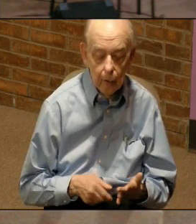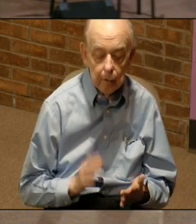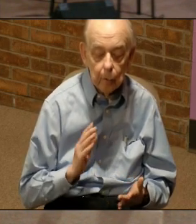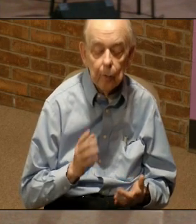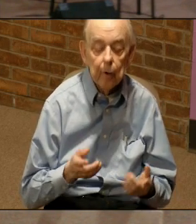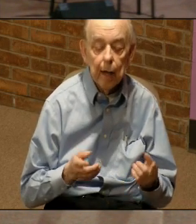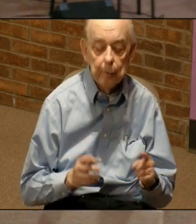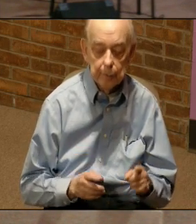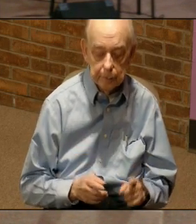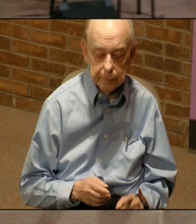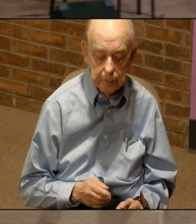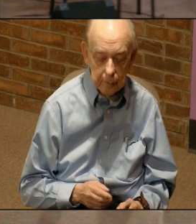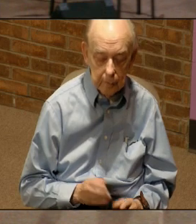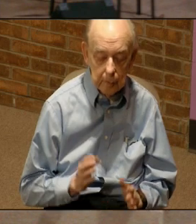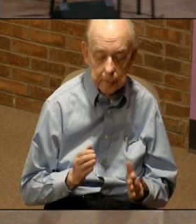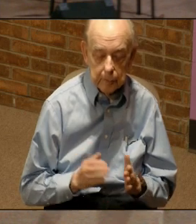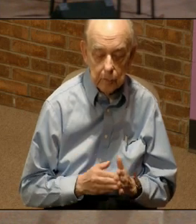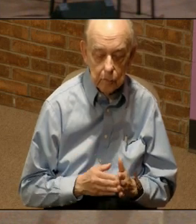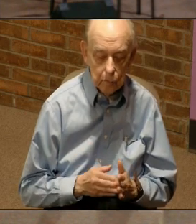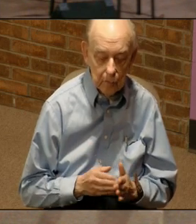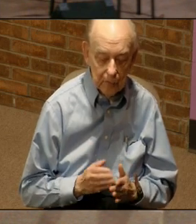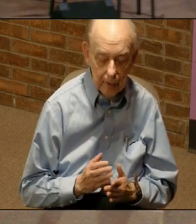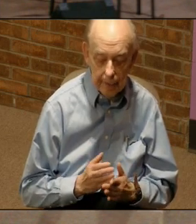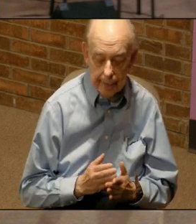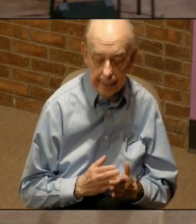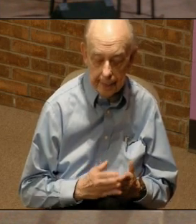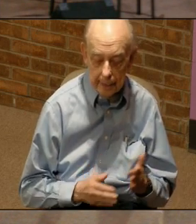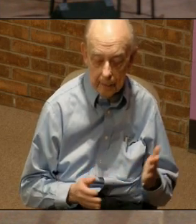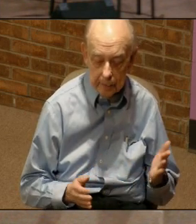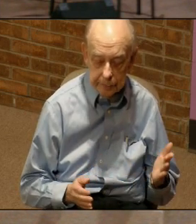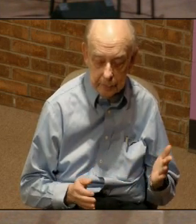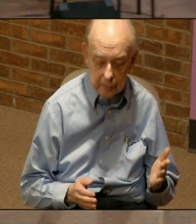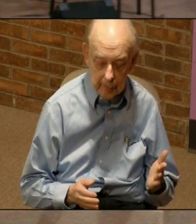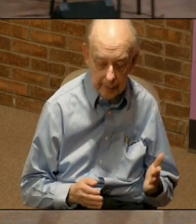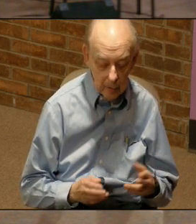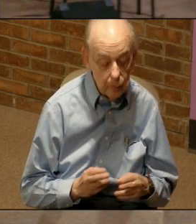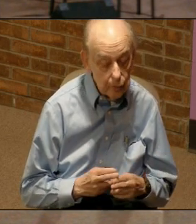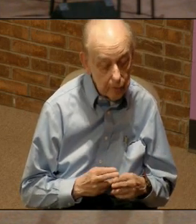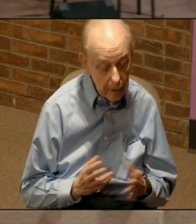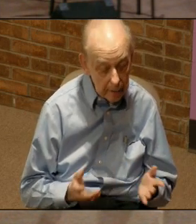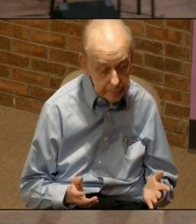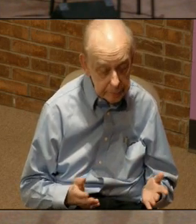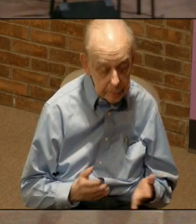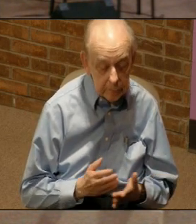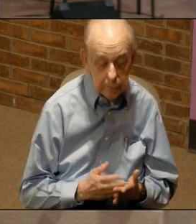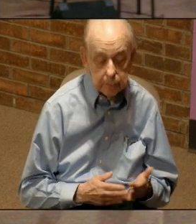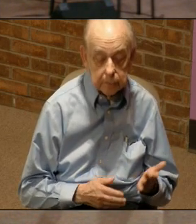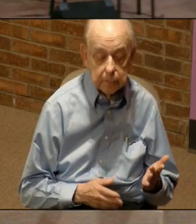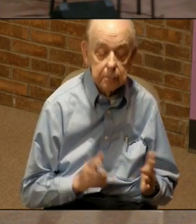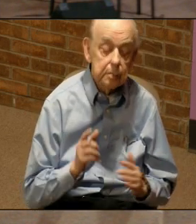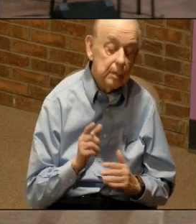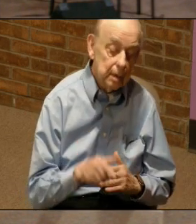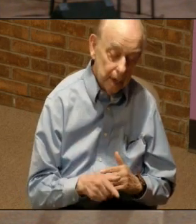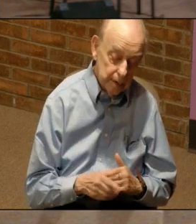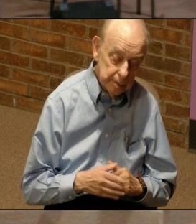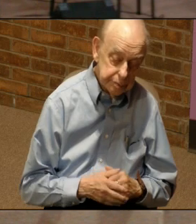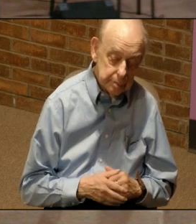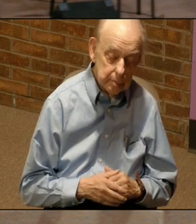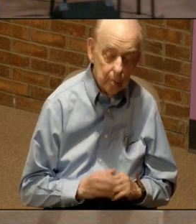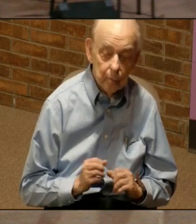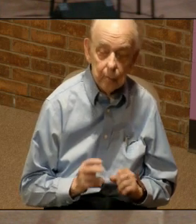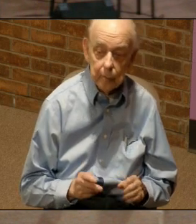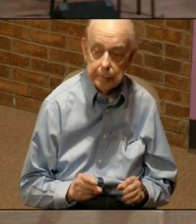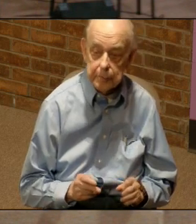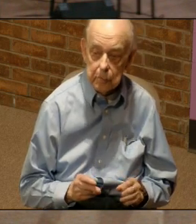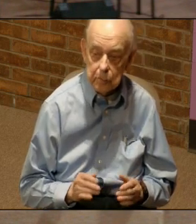occur. Again, some soon, some later,